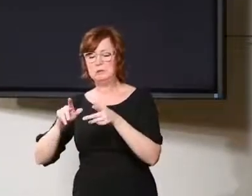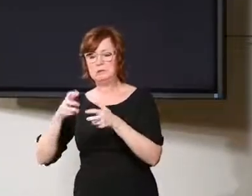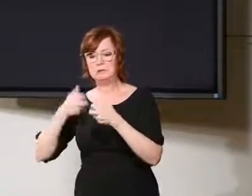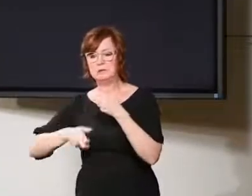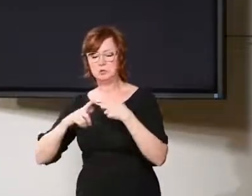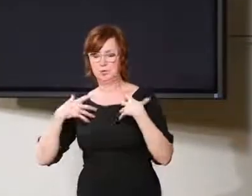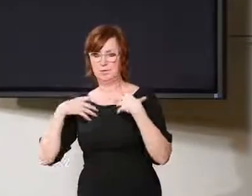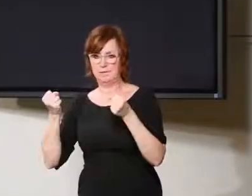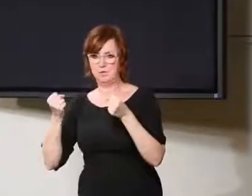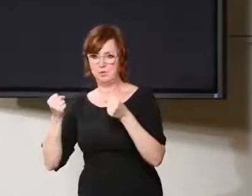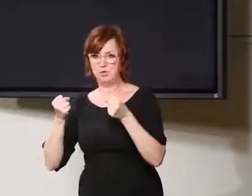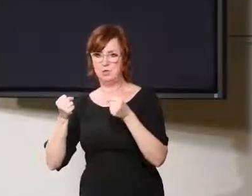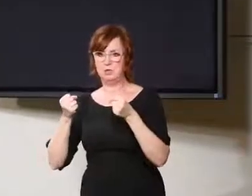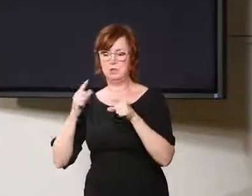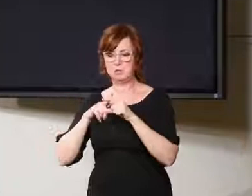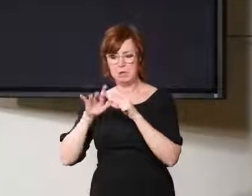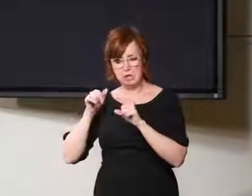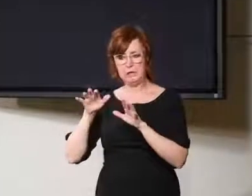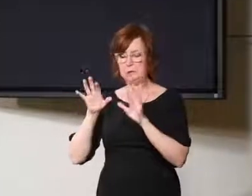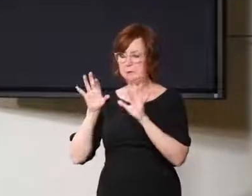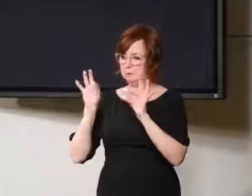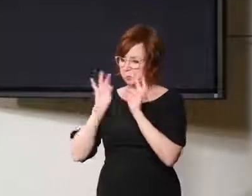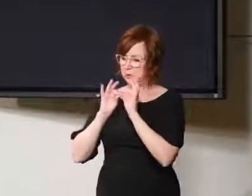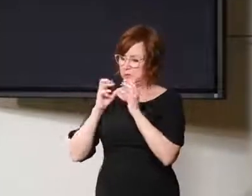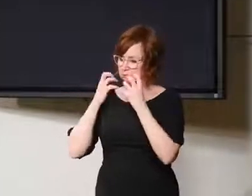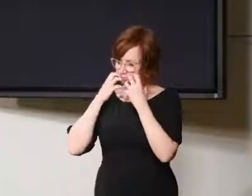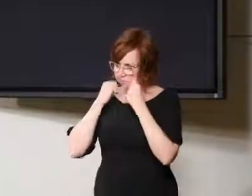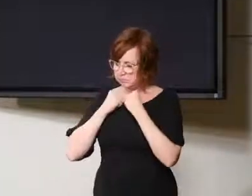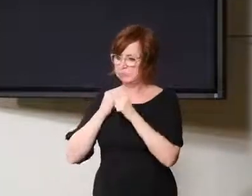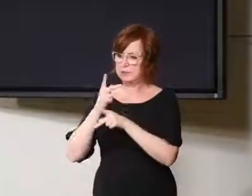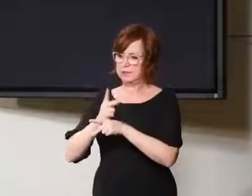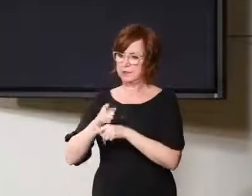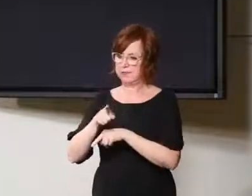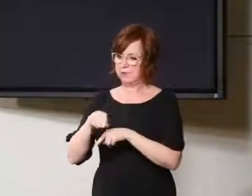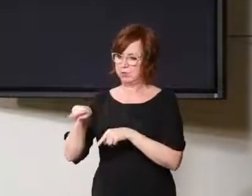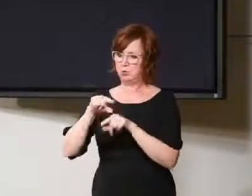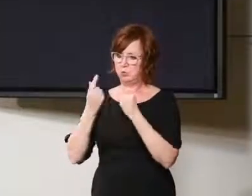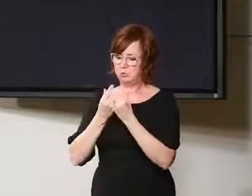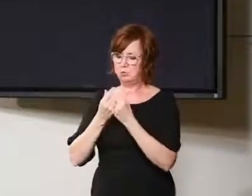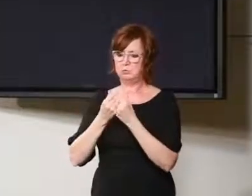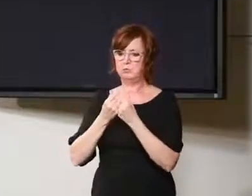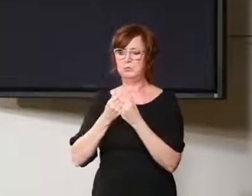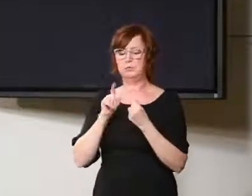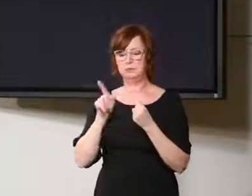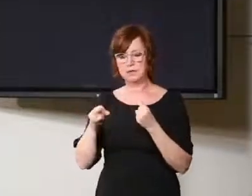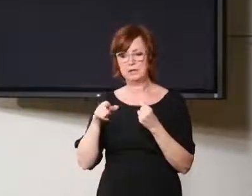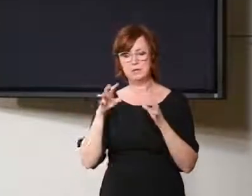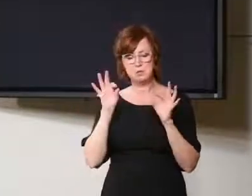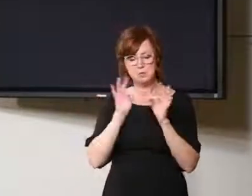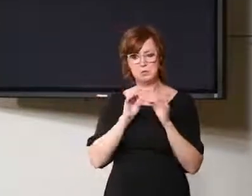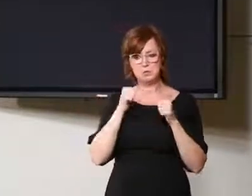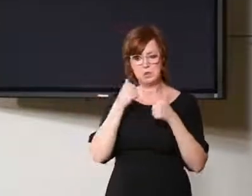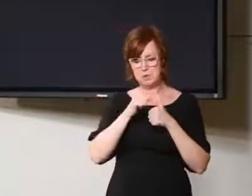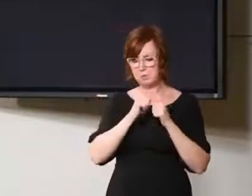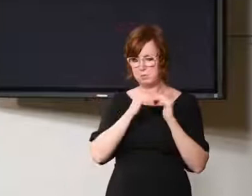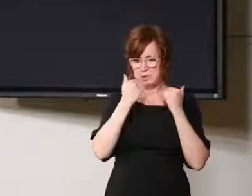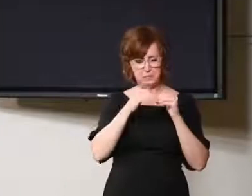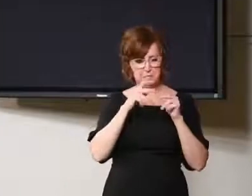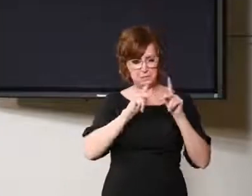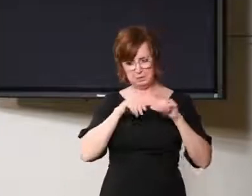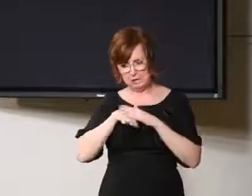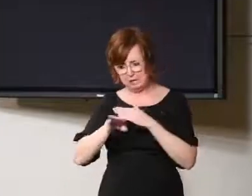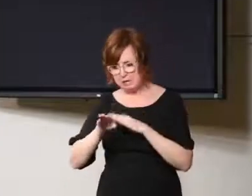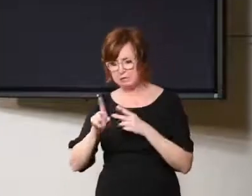rapidly with respect to restricting the visitors into our long-term care homes, into our personal care homes, assisted living areas, as well as